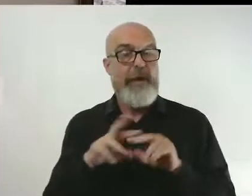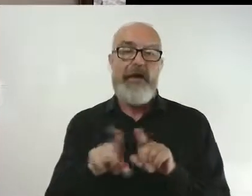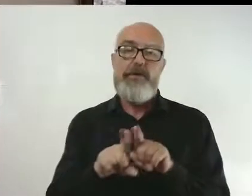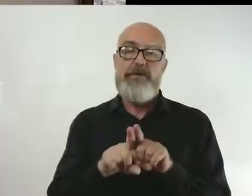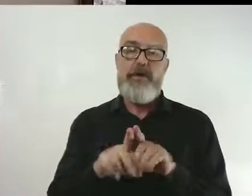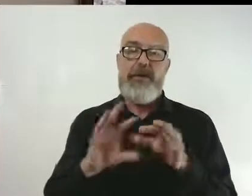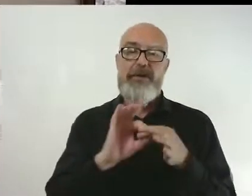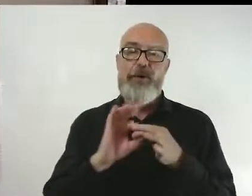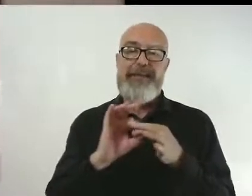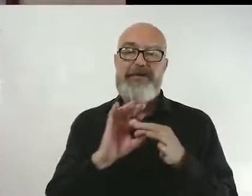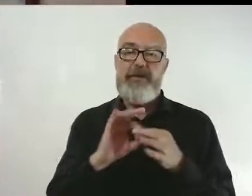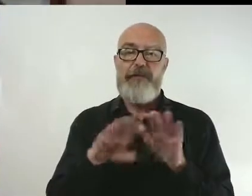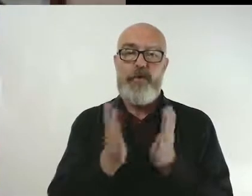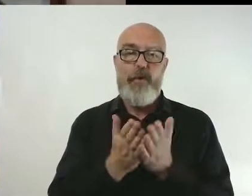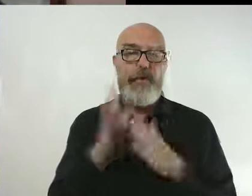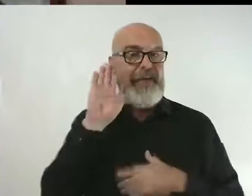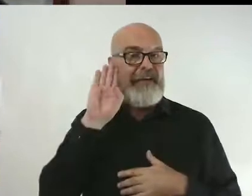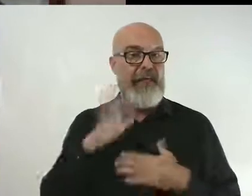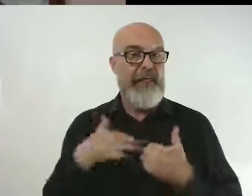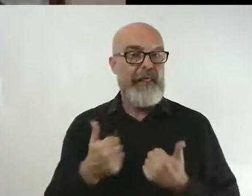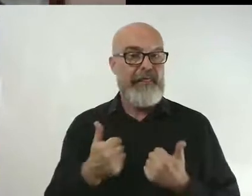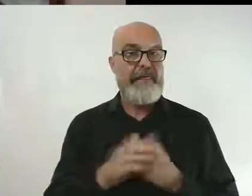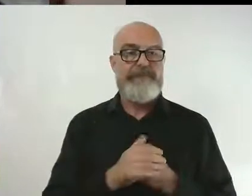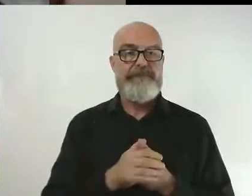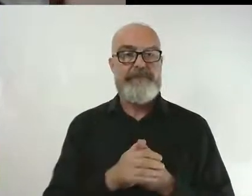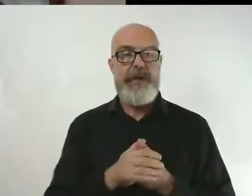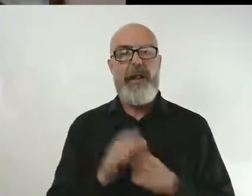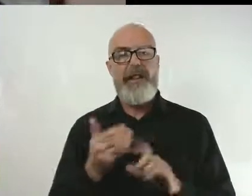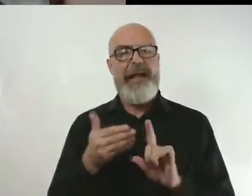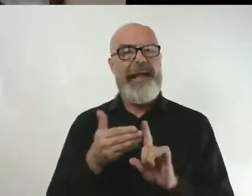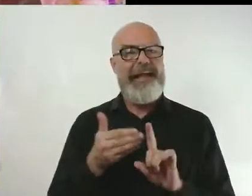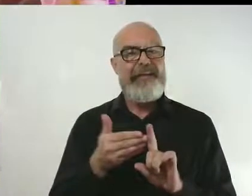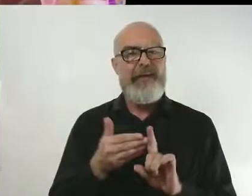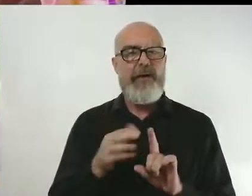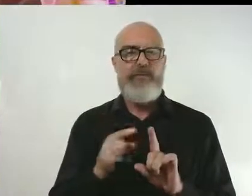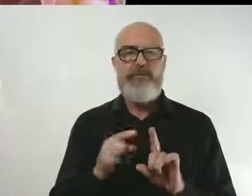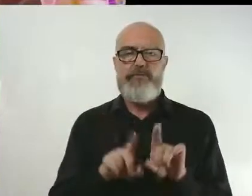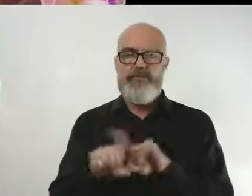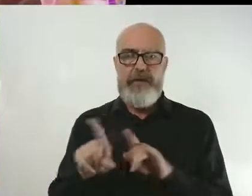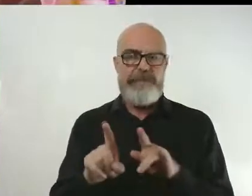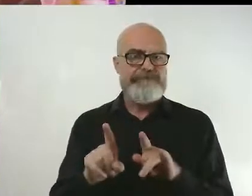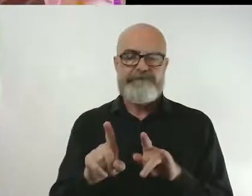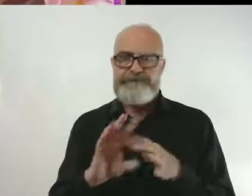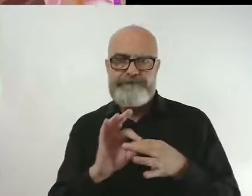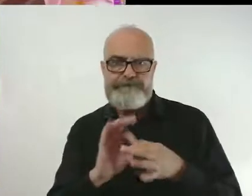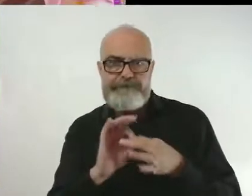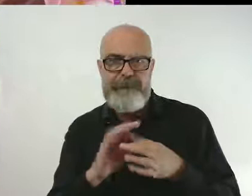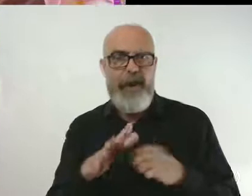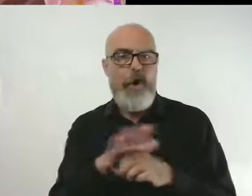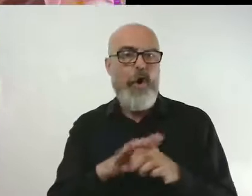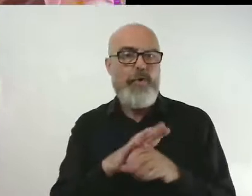Hearing Forum, and the Coalition for Global Hearing Health. Aim was to